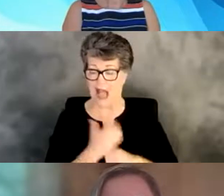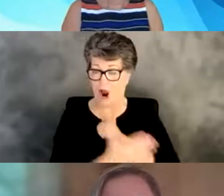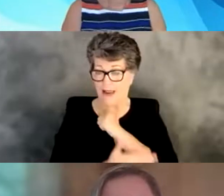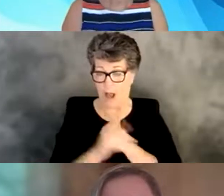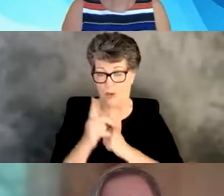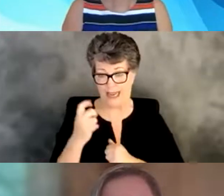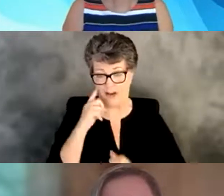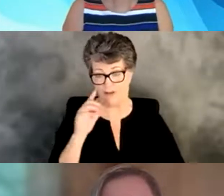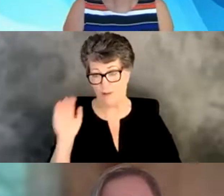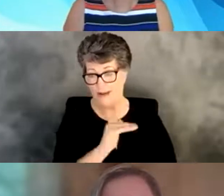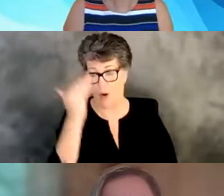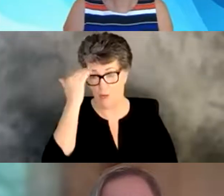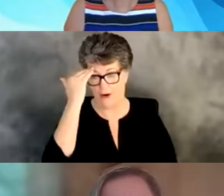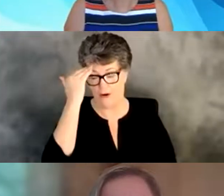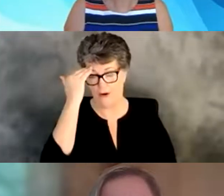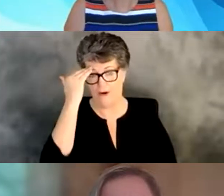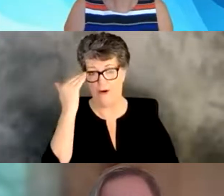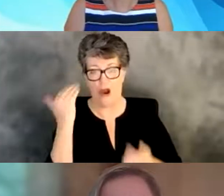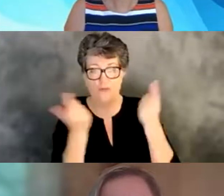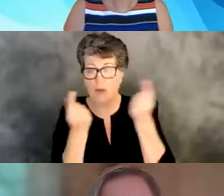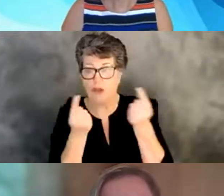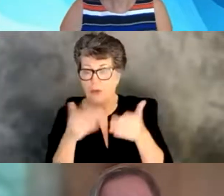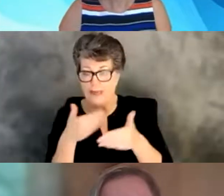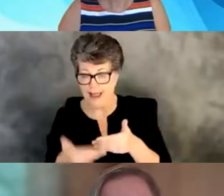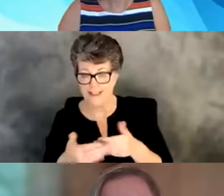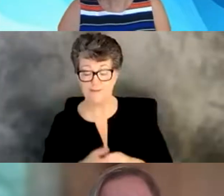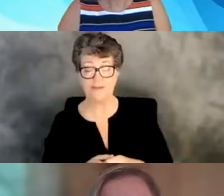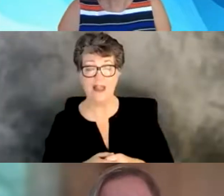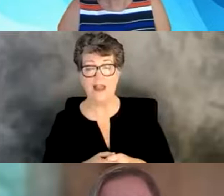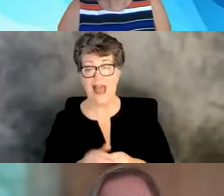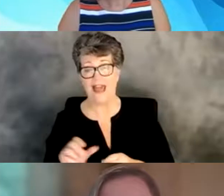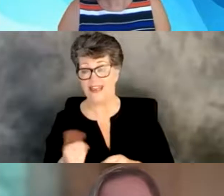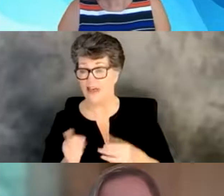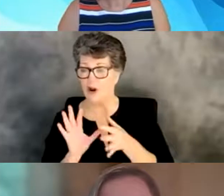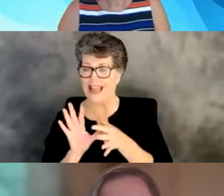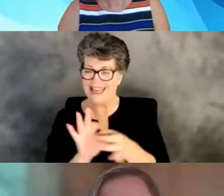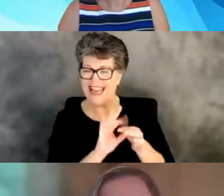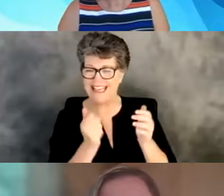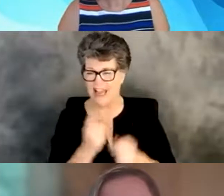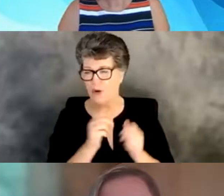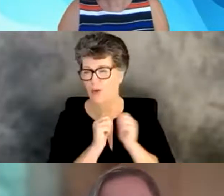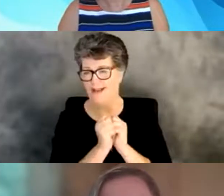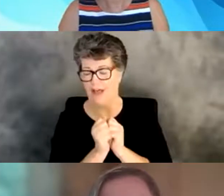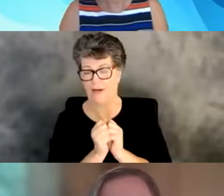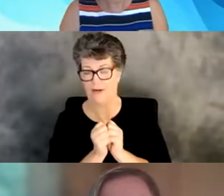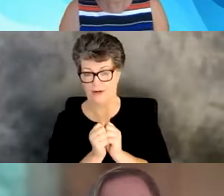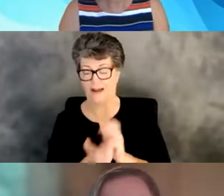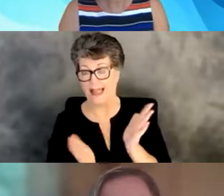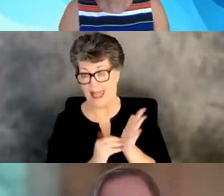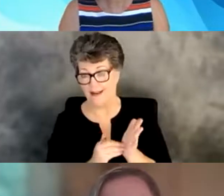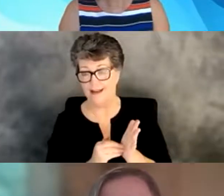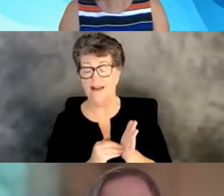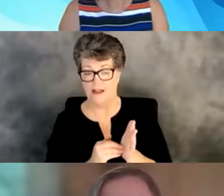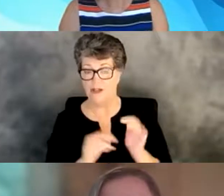government aware of where we're going nationally. Again, another connecting everybody together once again. And so we can